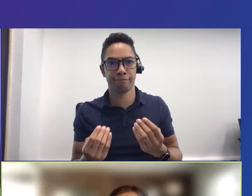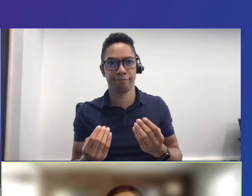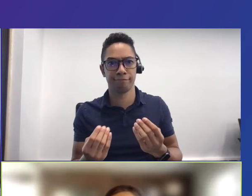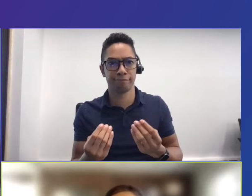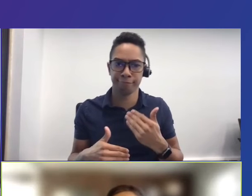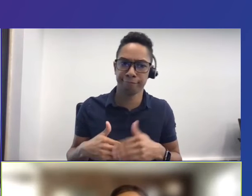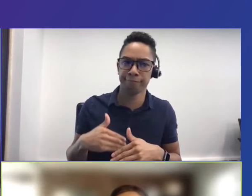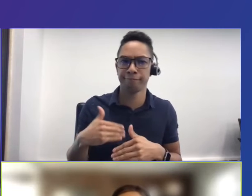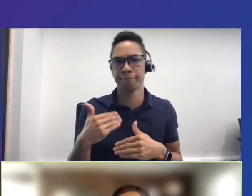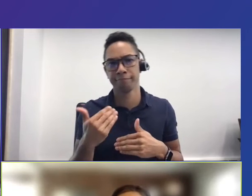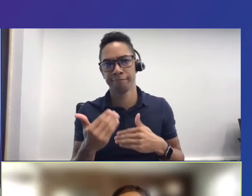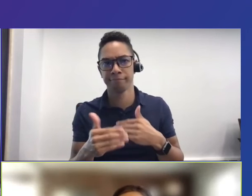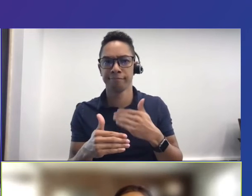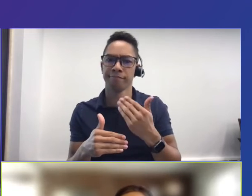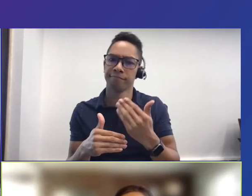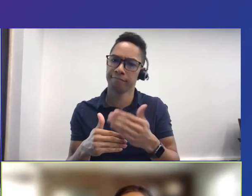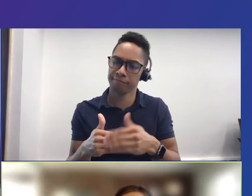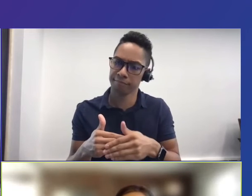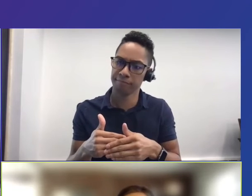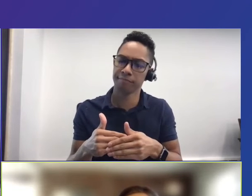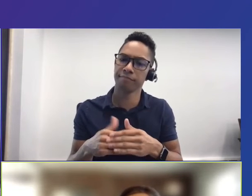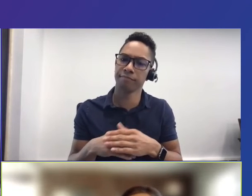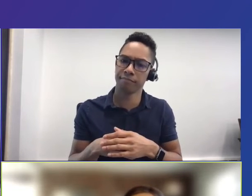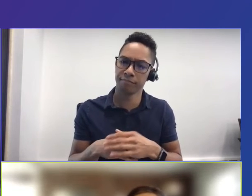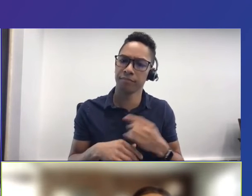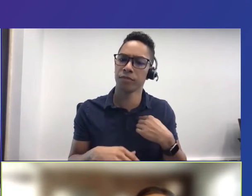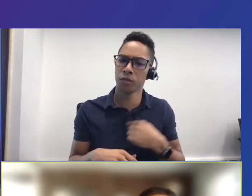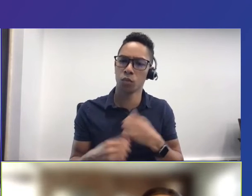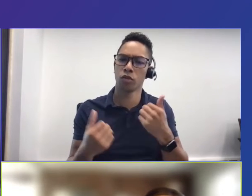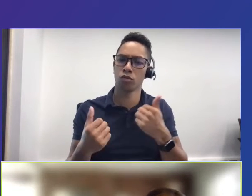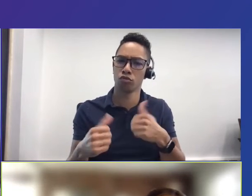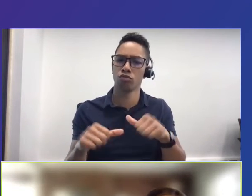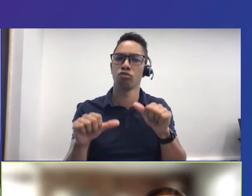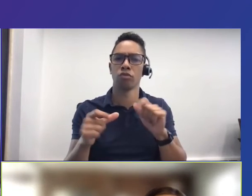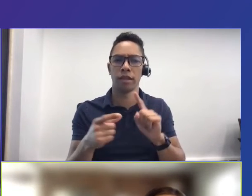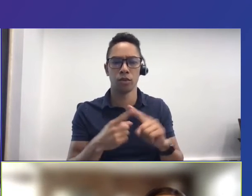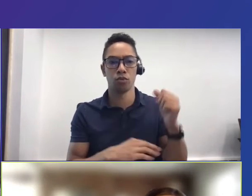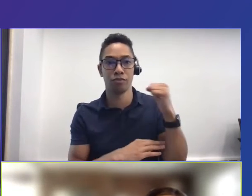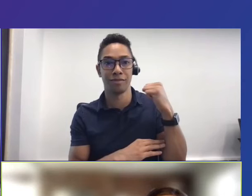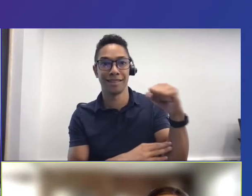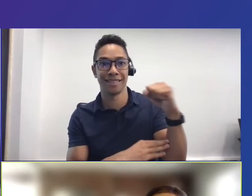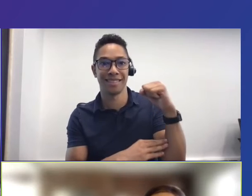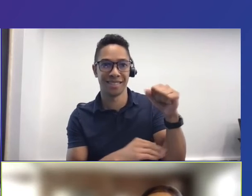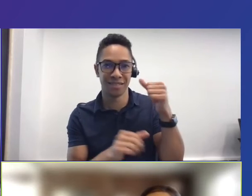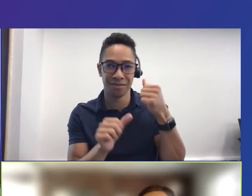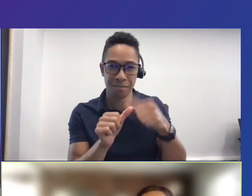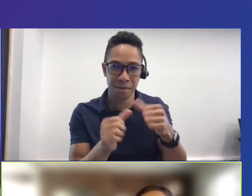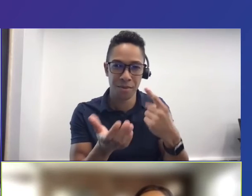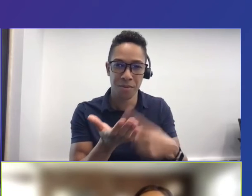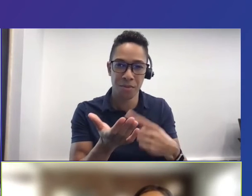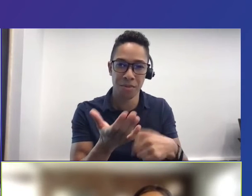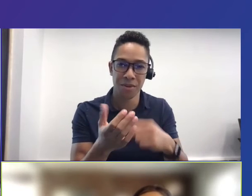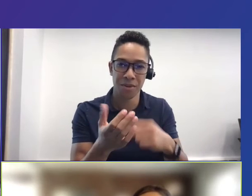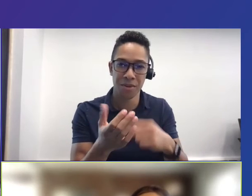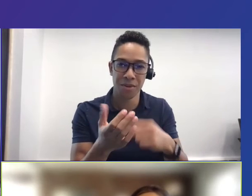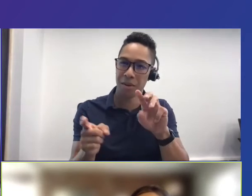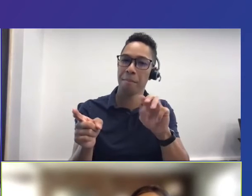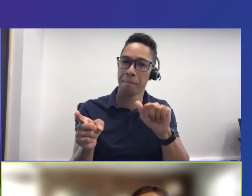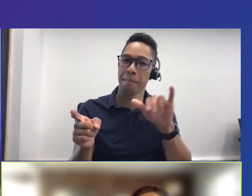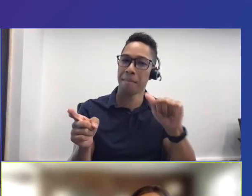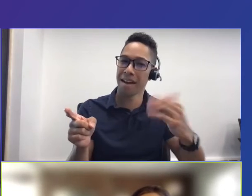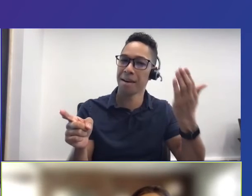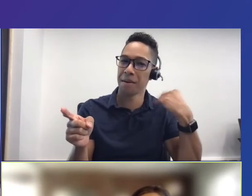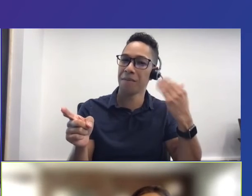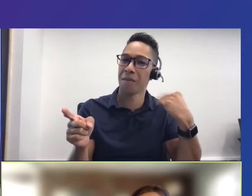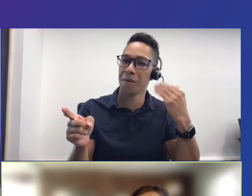like calling it, and always have tried to resist that too. Or we talked about that, Maya, before.